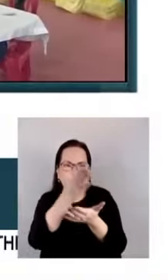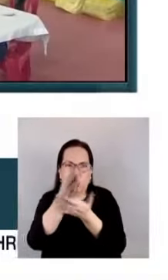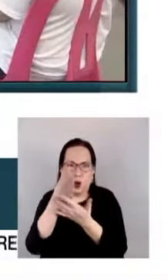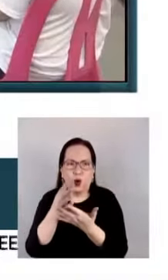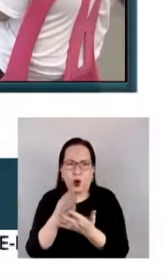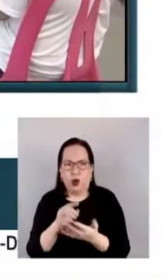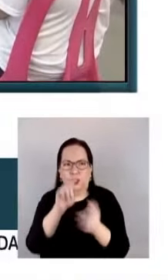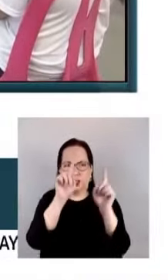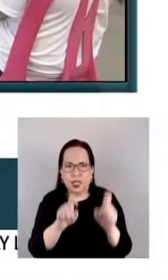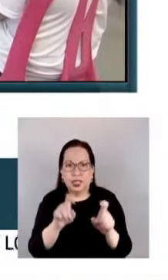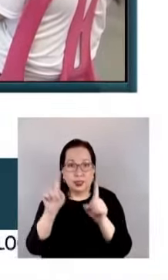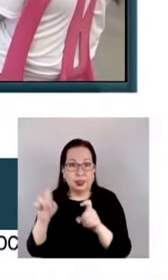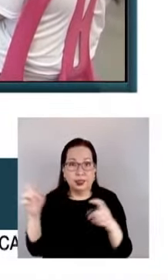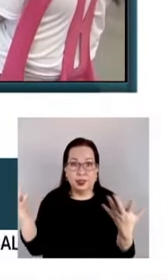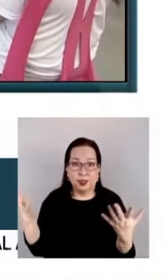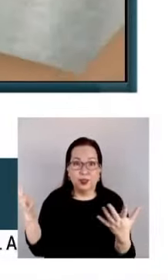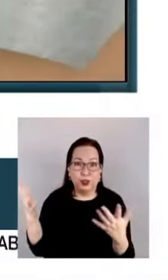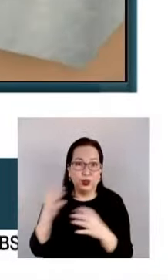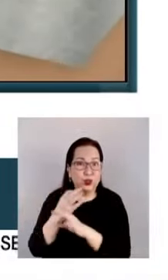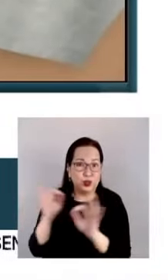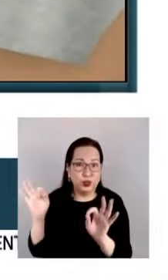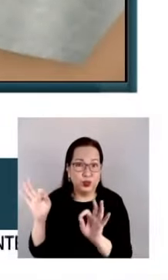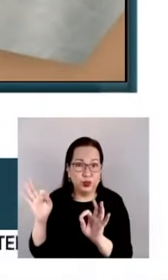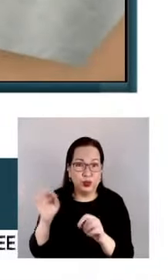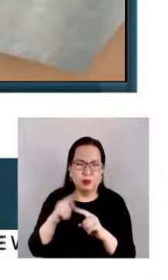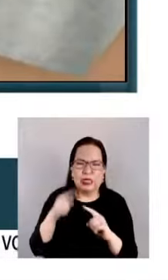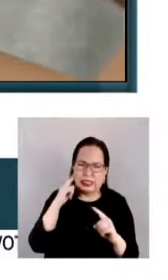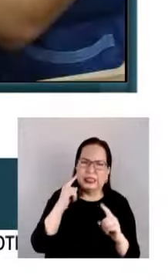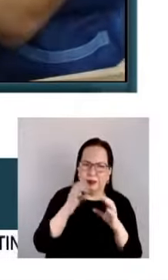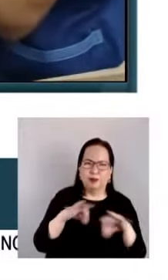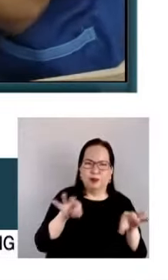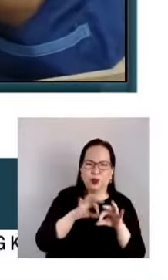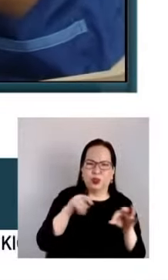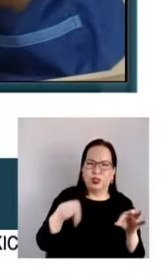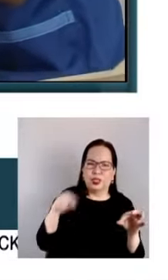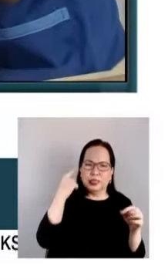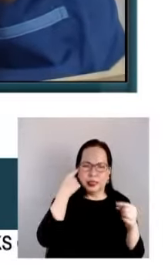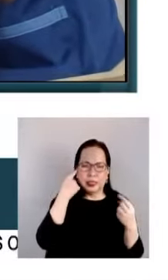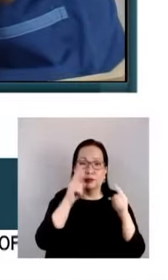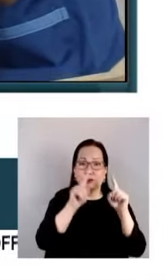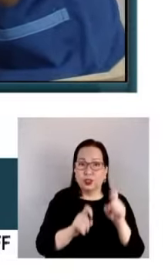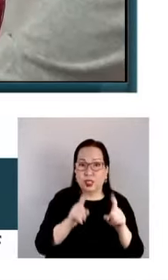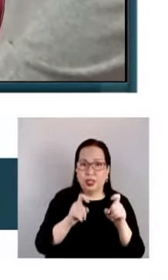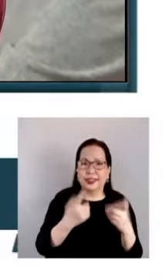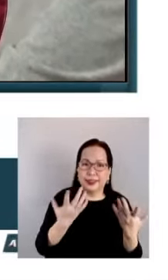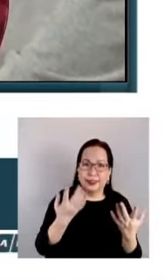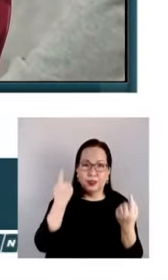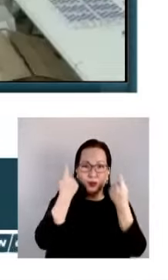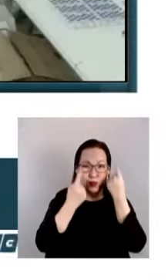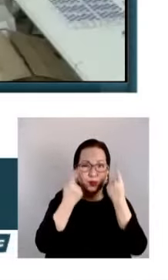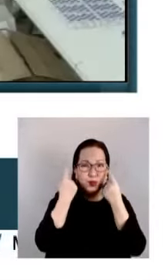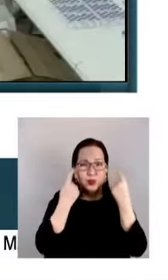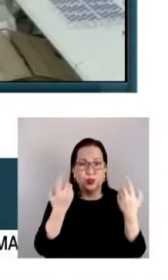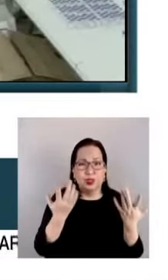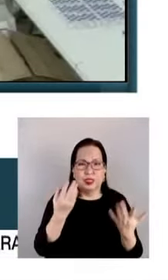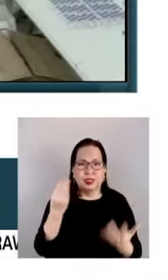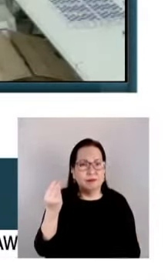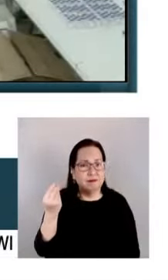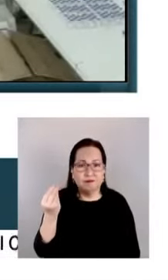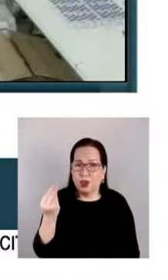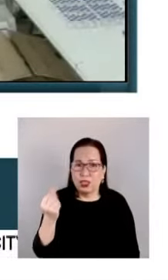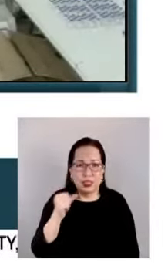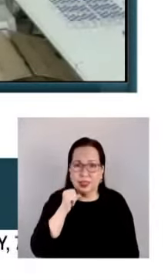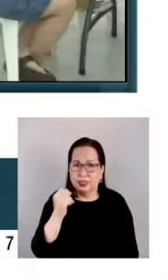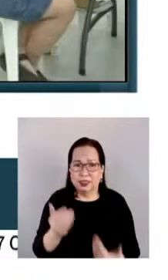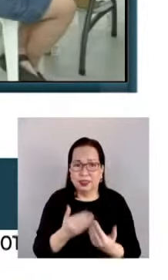And that's, I think, an important aspect when we are testing, because money is